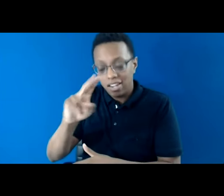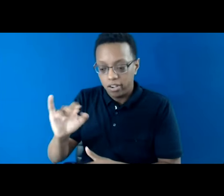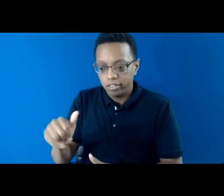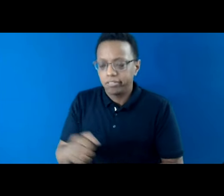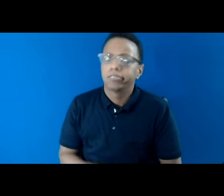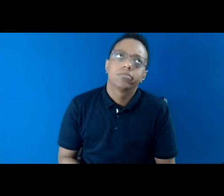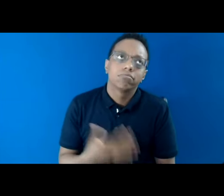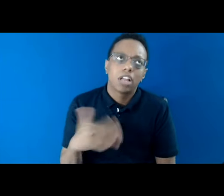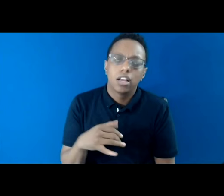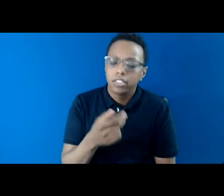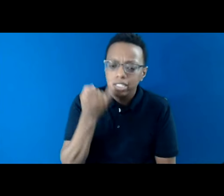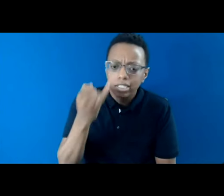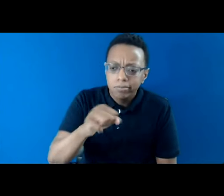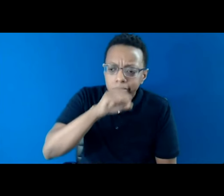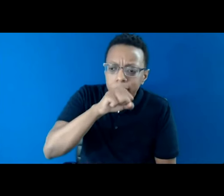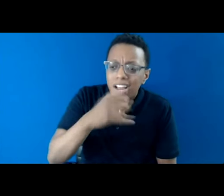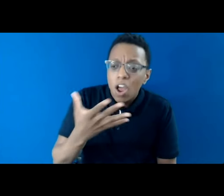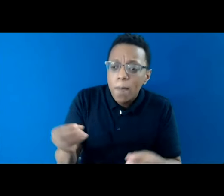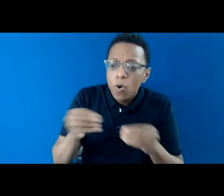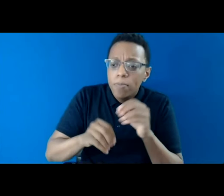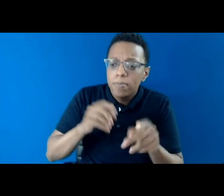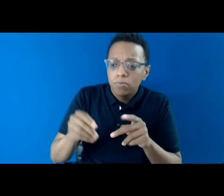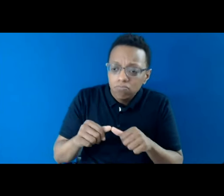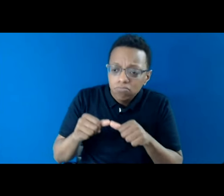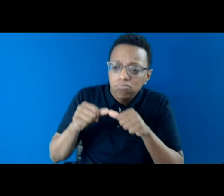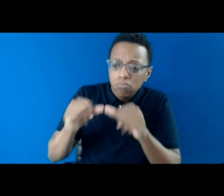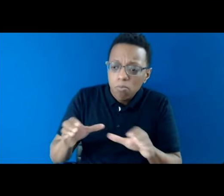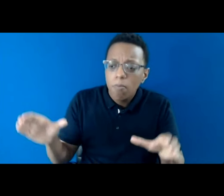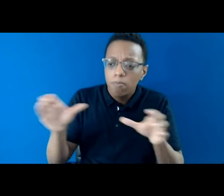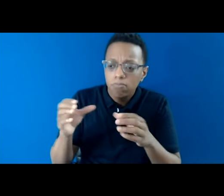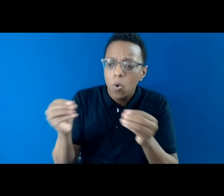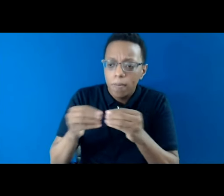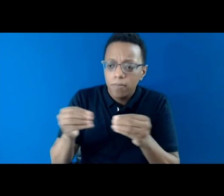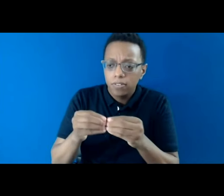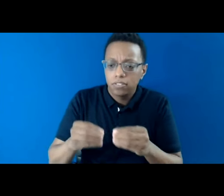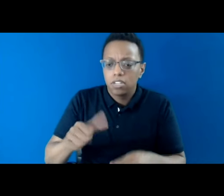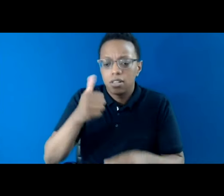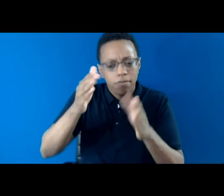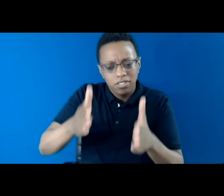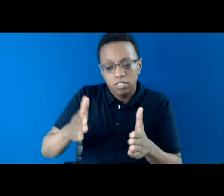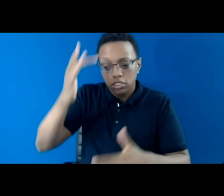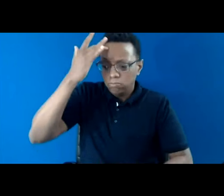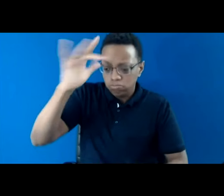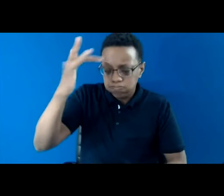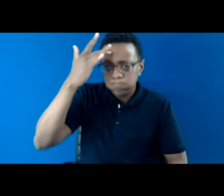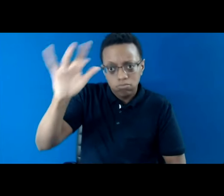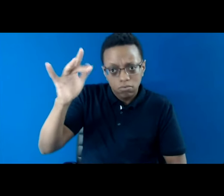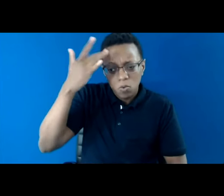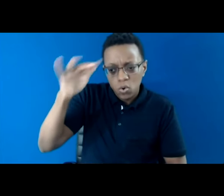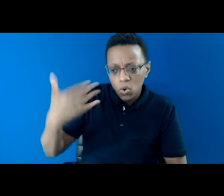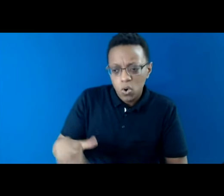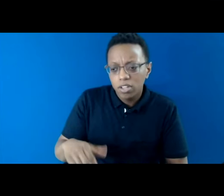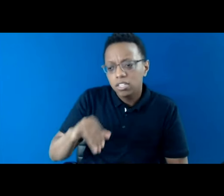So yet another person who is just brilliant, brilliant, brilliant, is